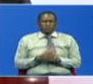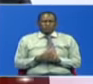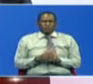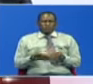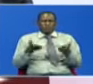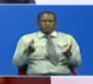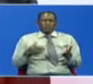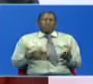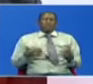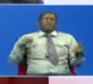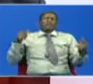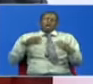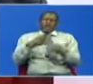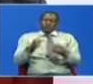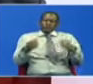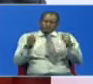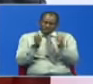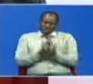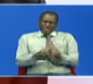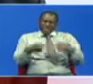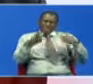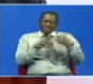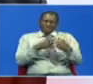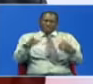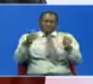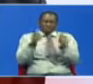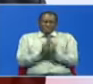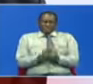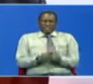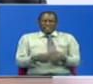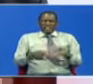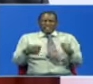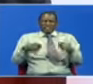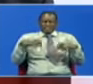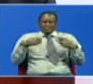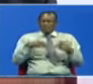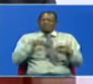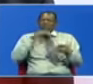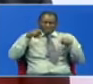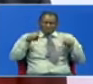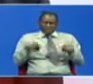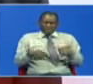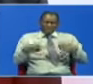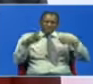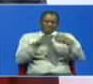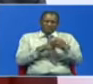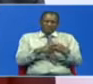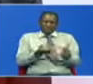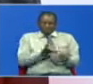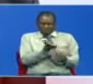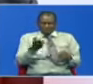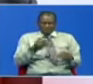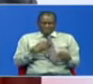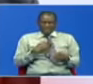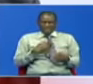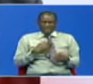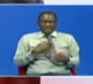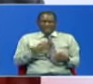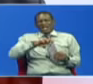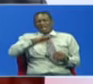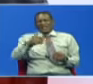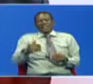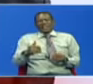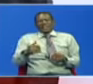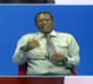Out of these 10, seven of them, out of the 10 mortalities reported today, seven of them had underlying